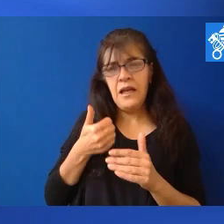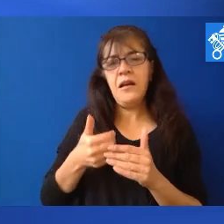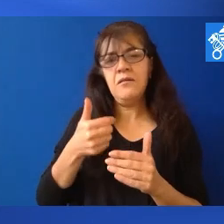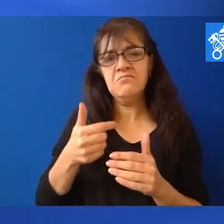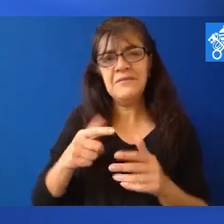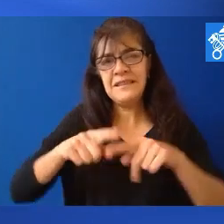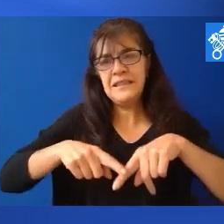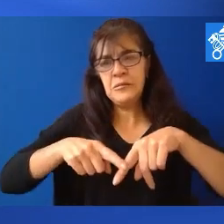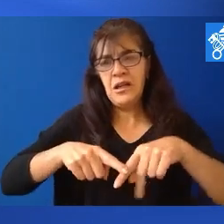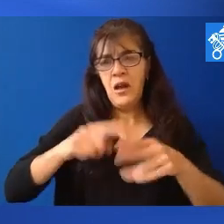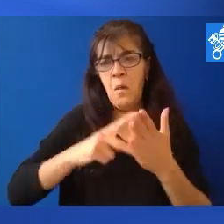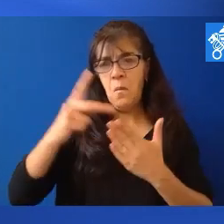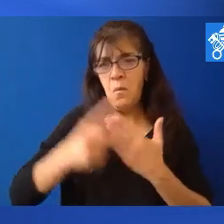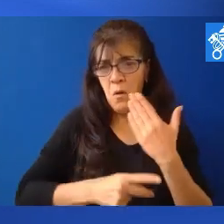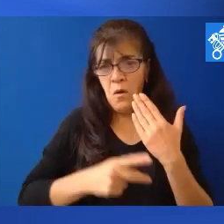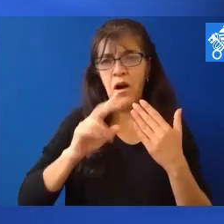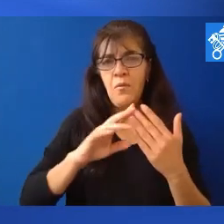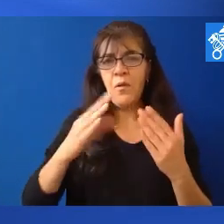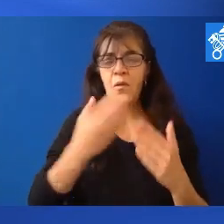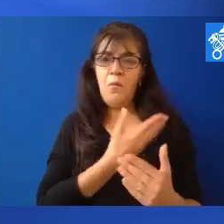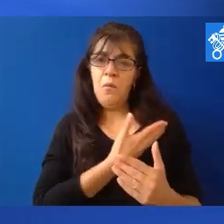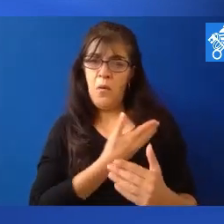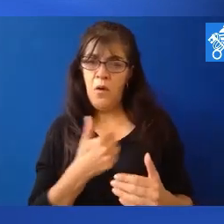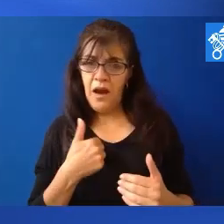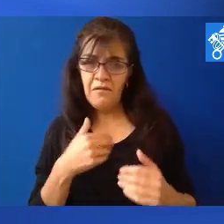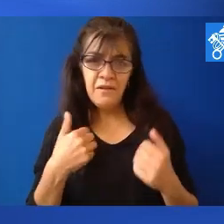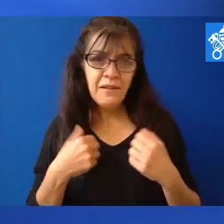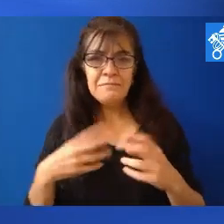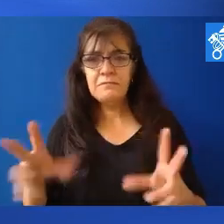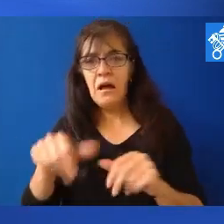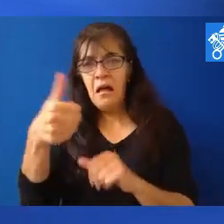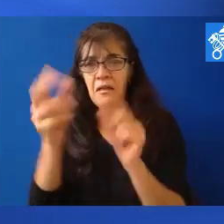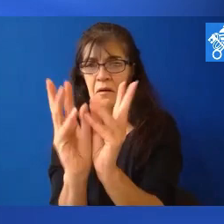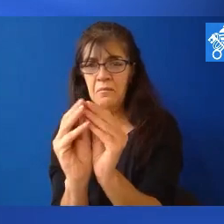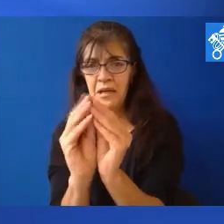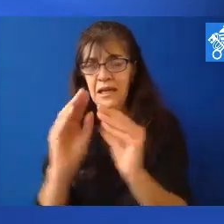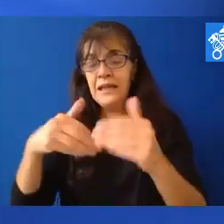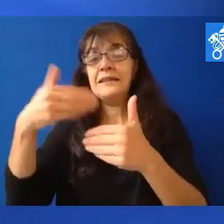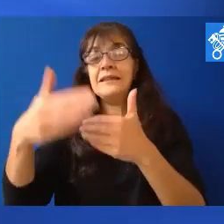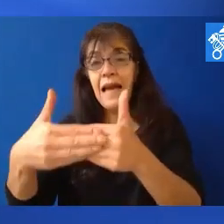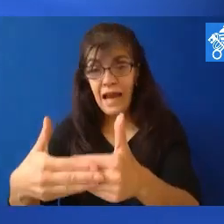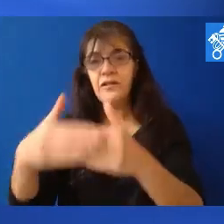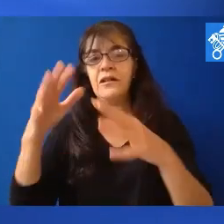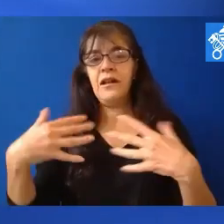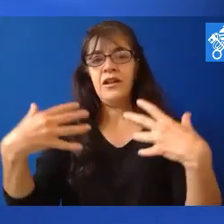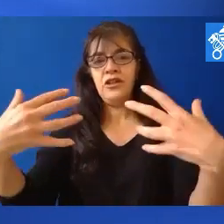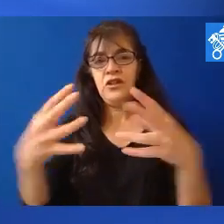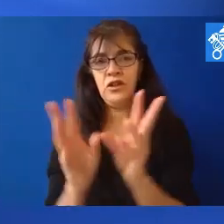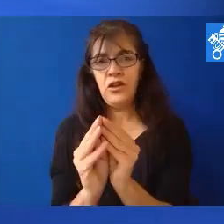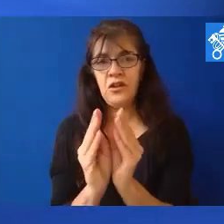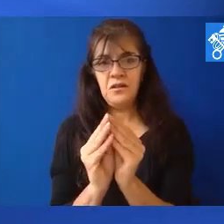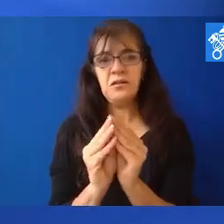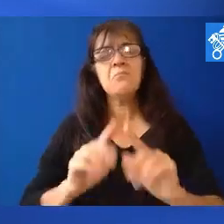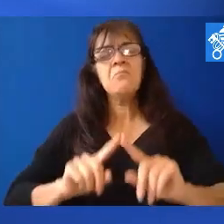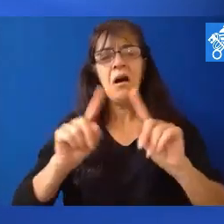bit early, depending on the program that the Pope has that morning. He may be having other programs after